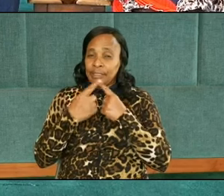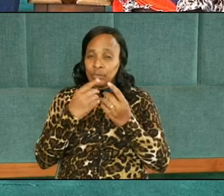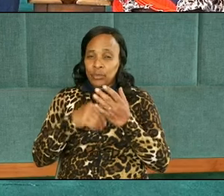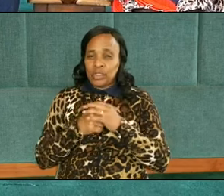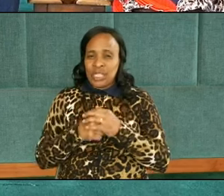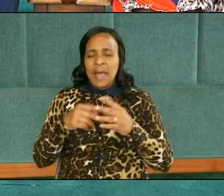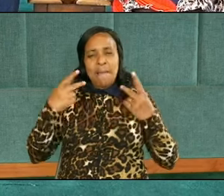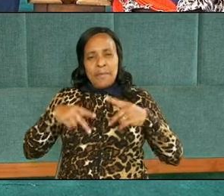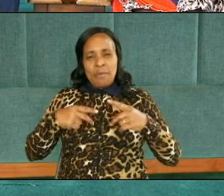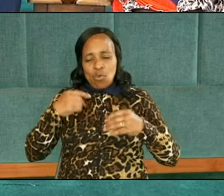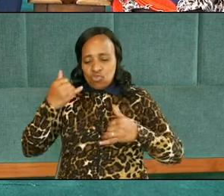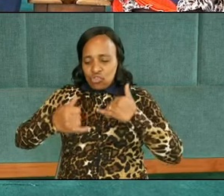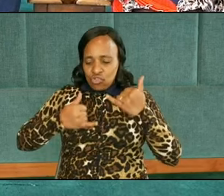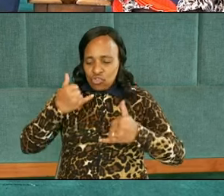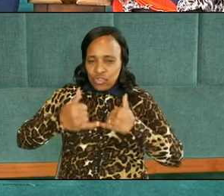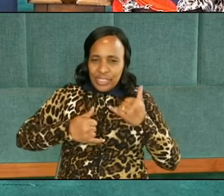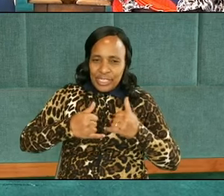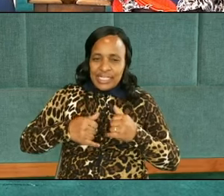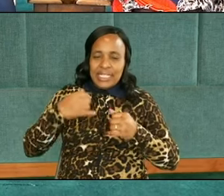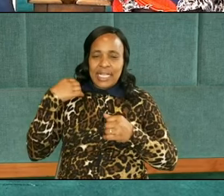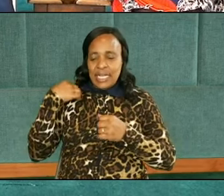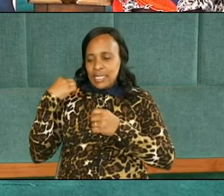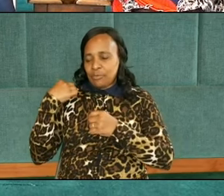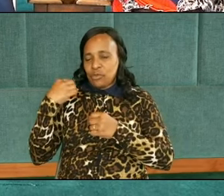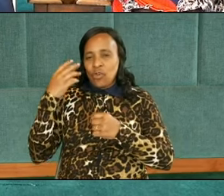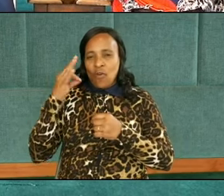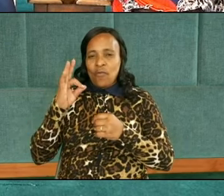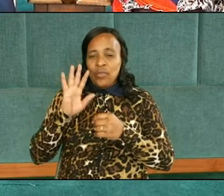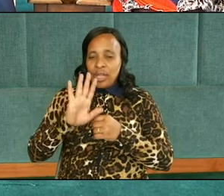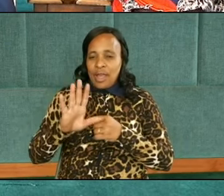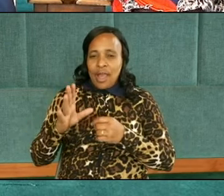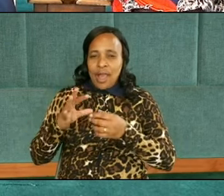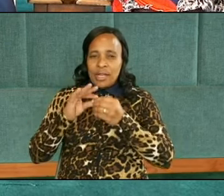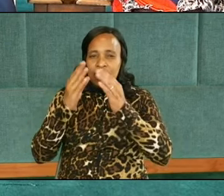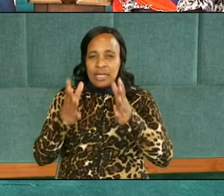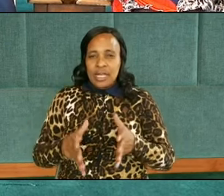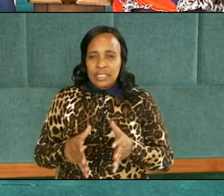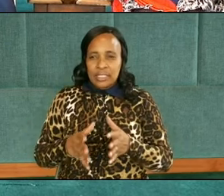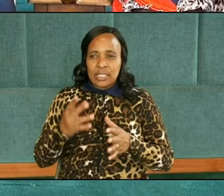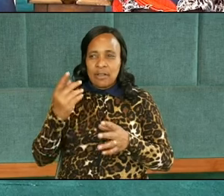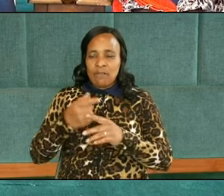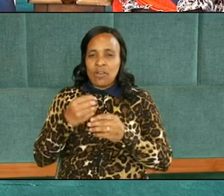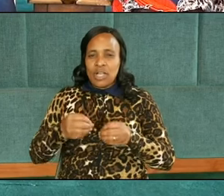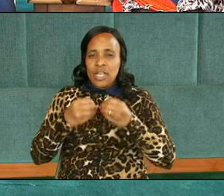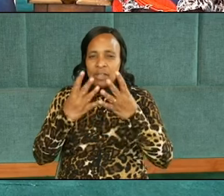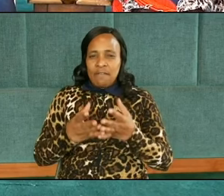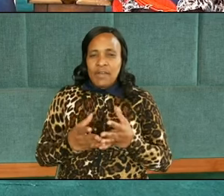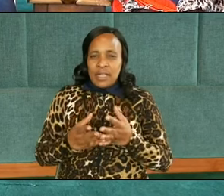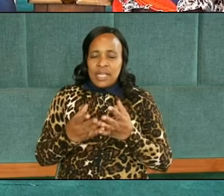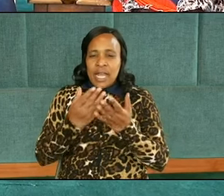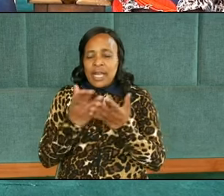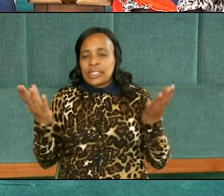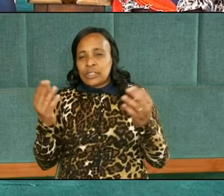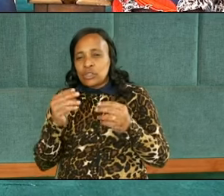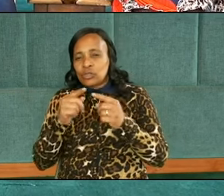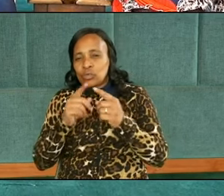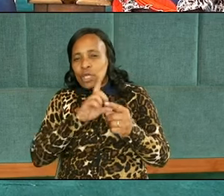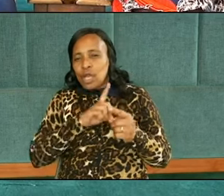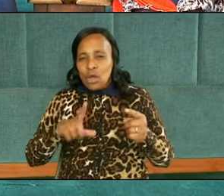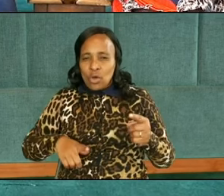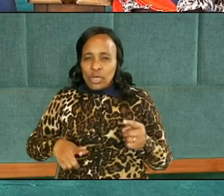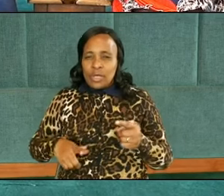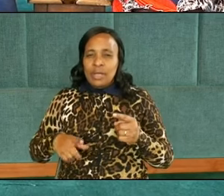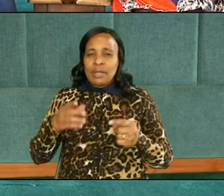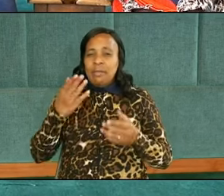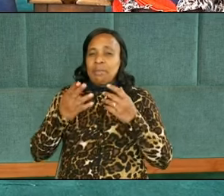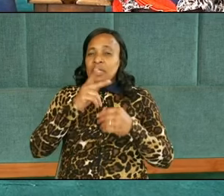people rejoiced at the willing response of their leaders, for they had given them freely and wholeheartedly to the Lord. David the